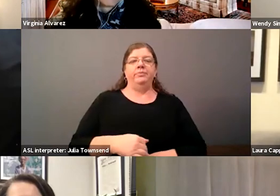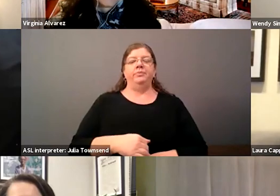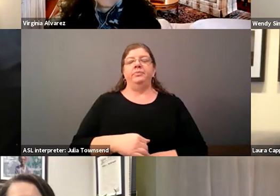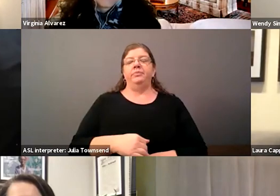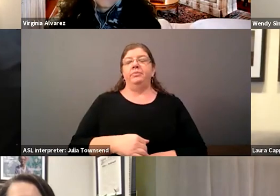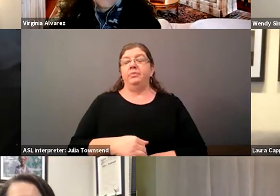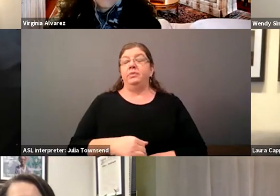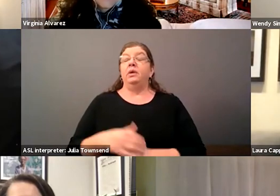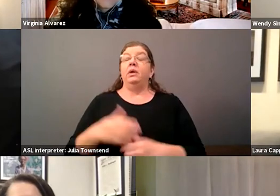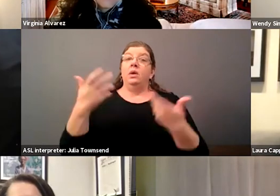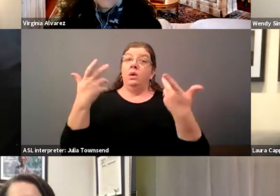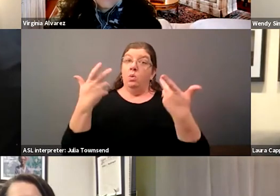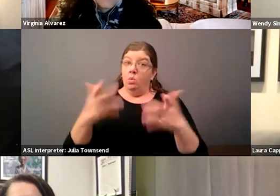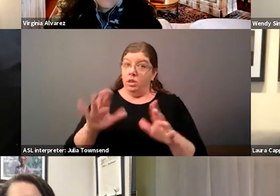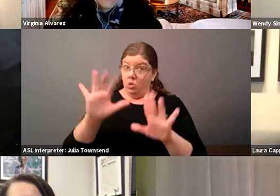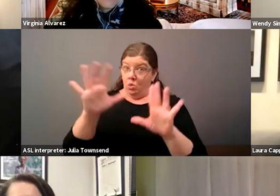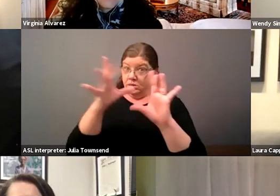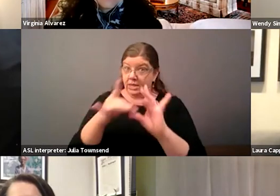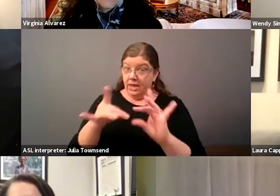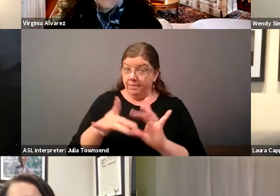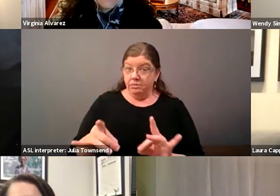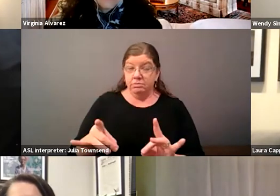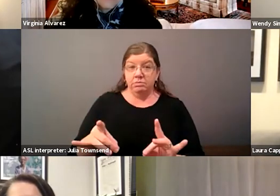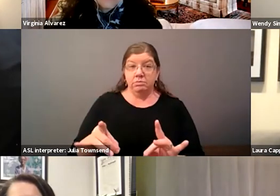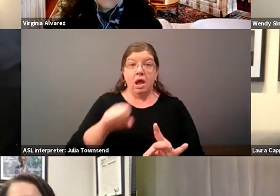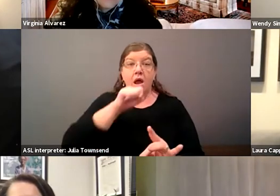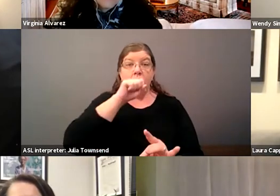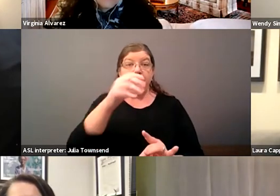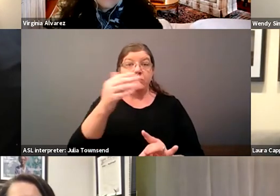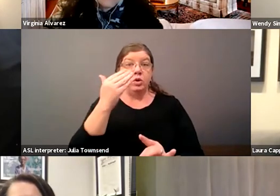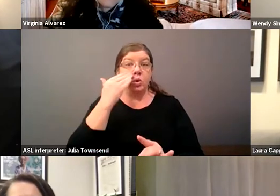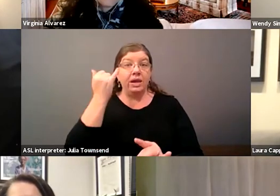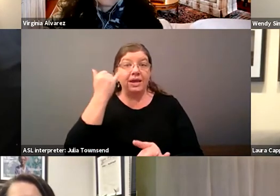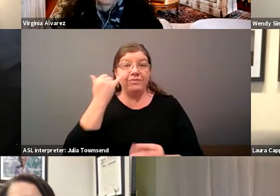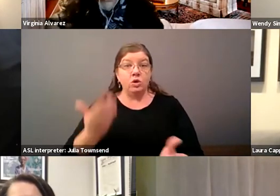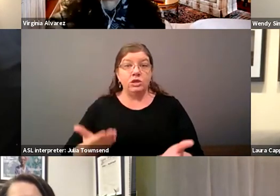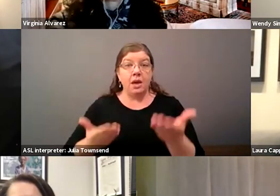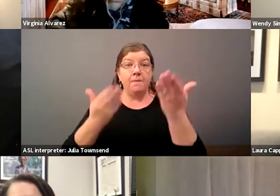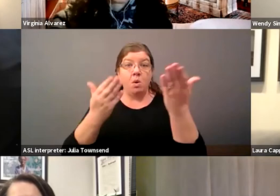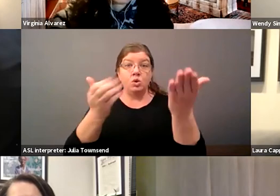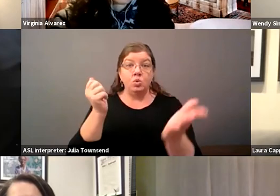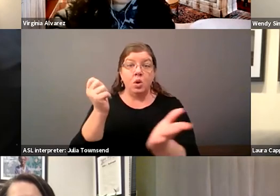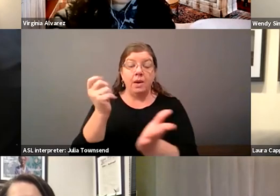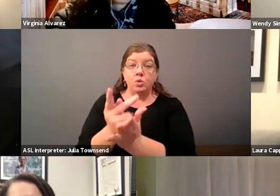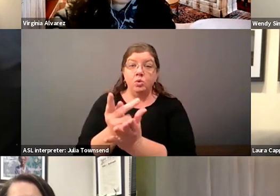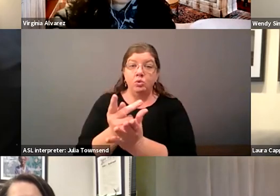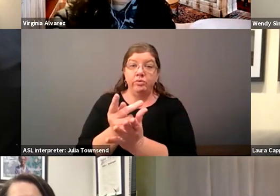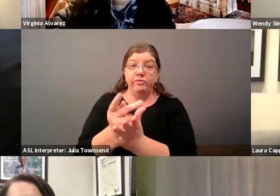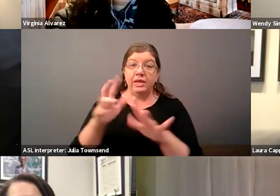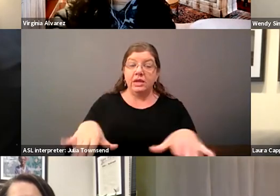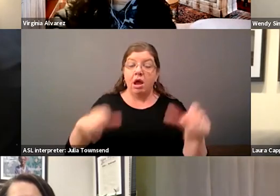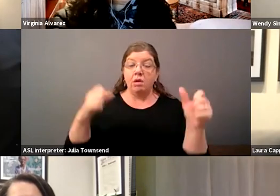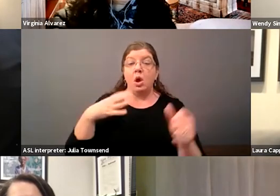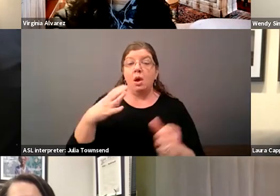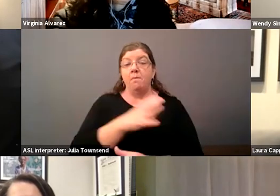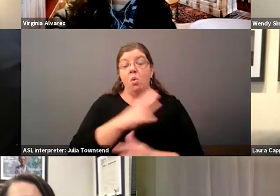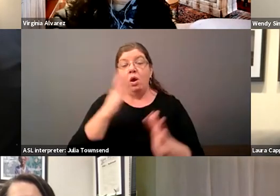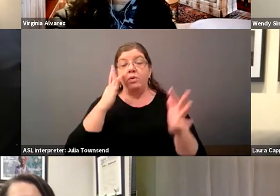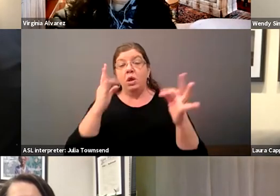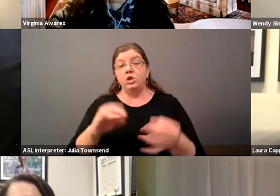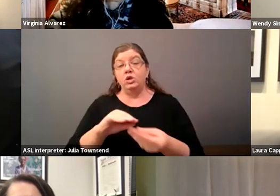comments i want i would love to know if there is a motion to approve the adoption of board resolution